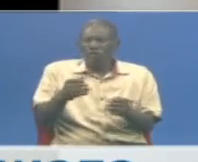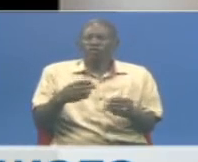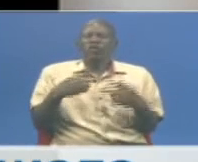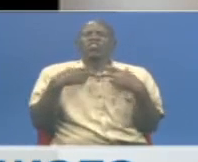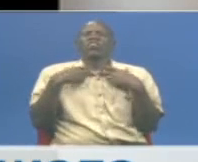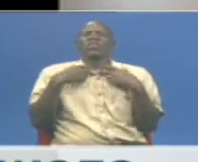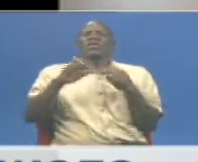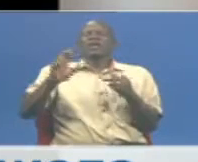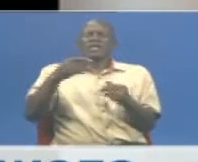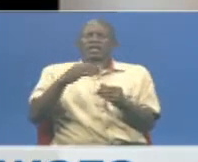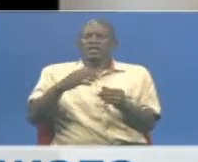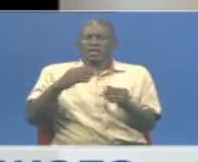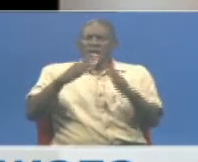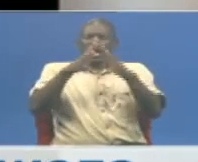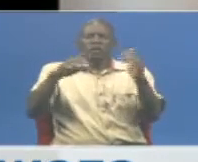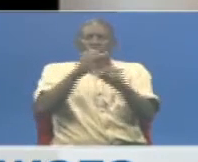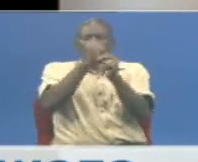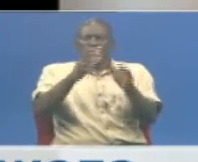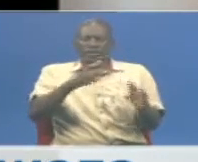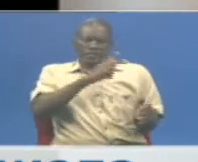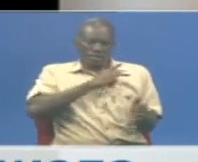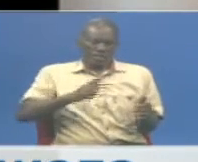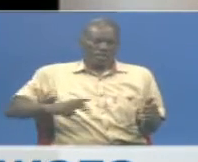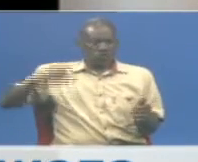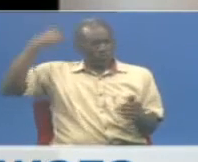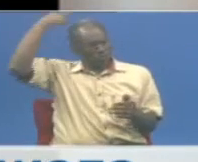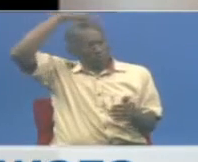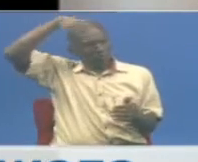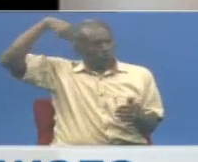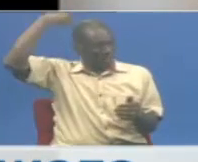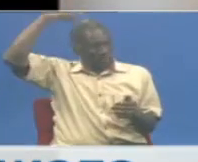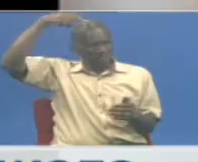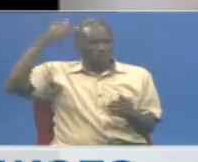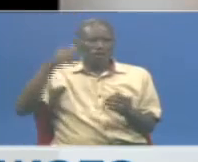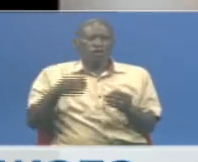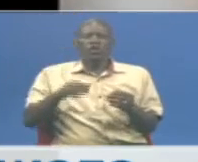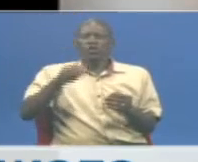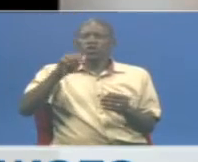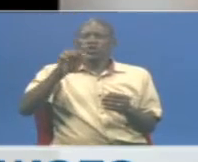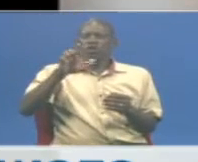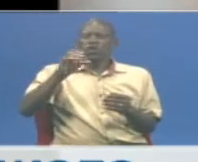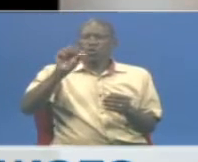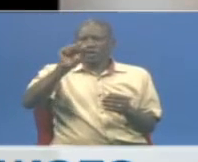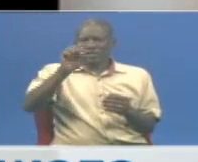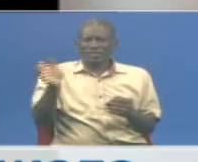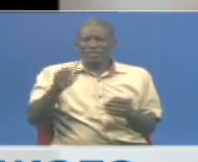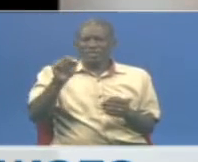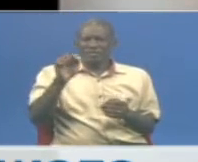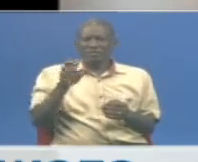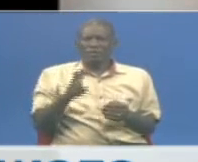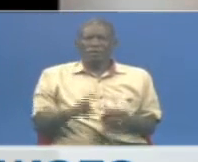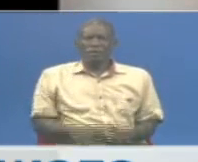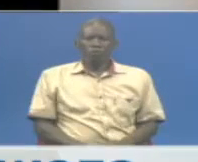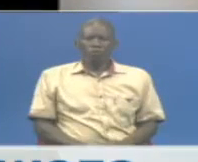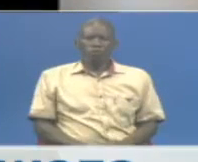female domestic workers in the Kingdom of Saudi Arabia. Lois Wangoy, NTV.